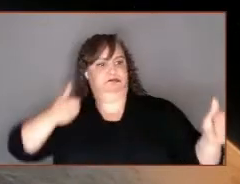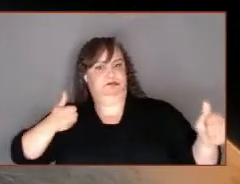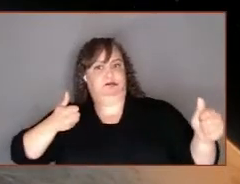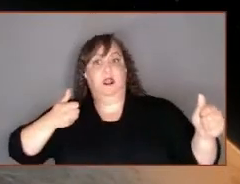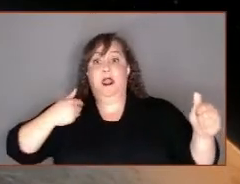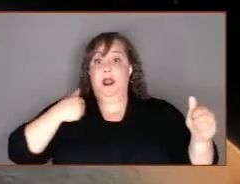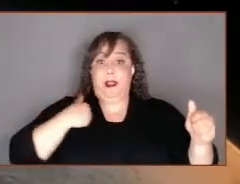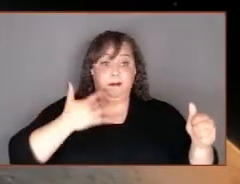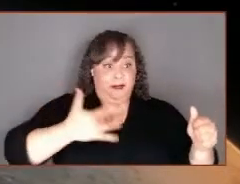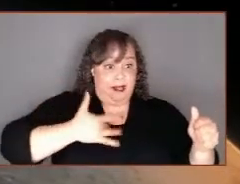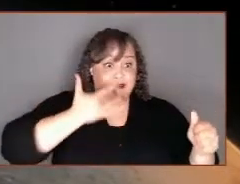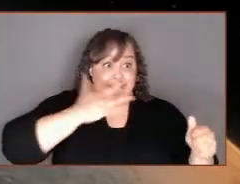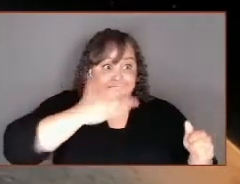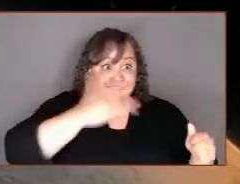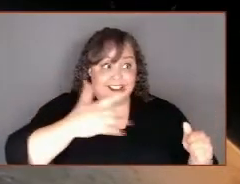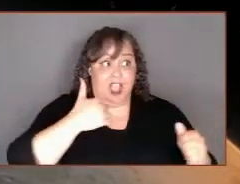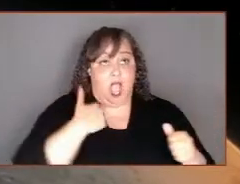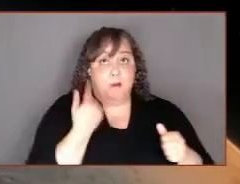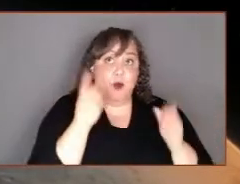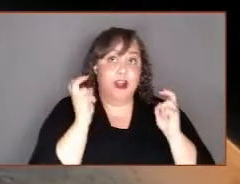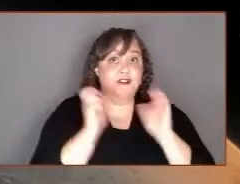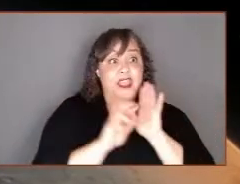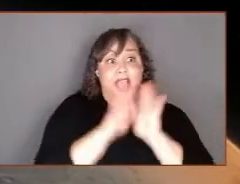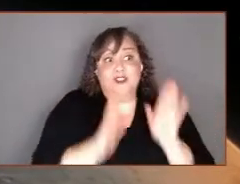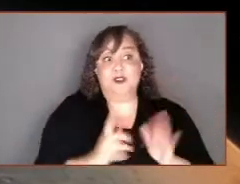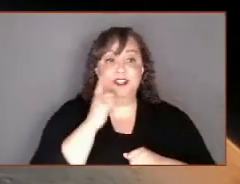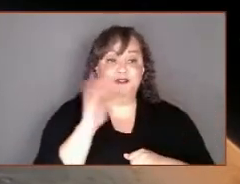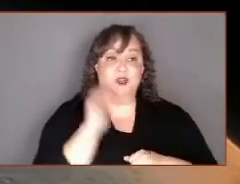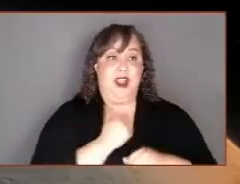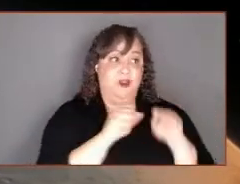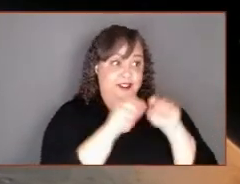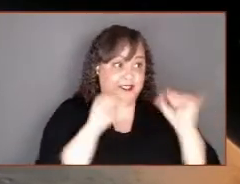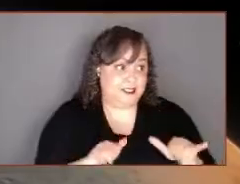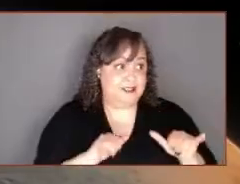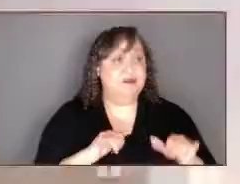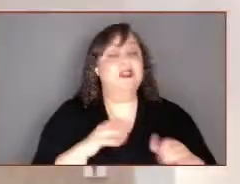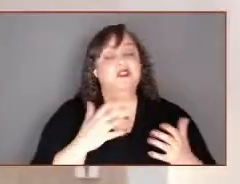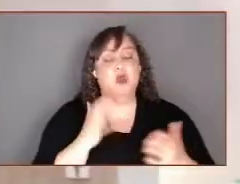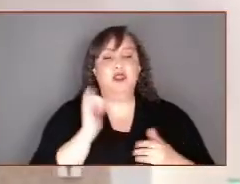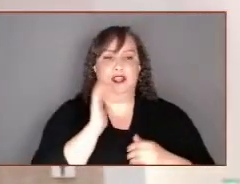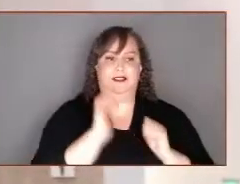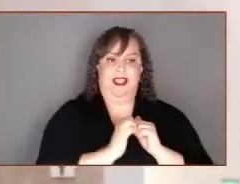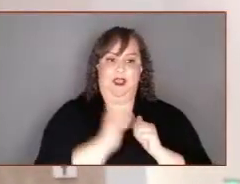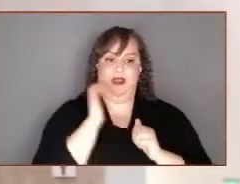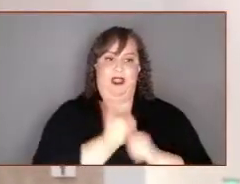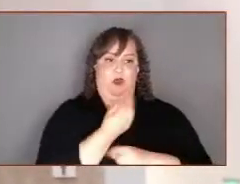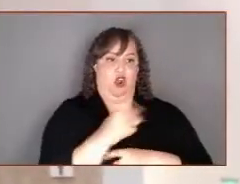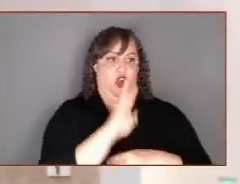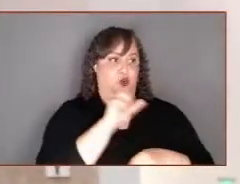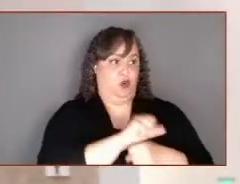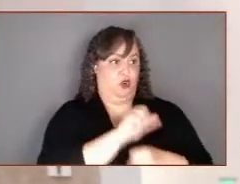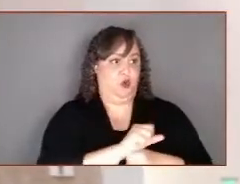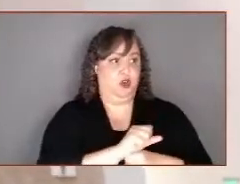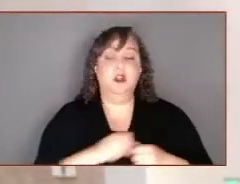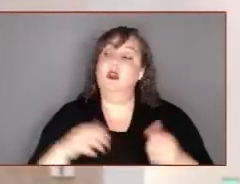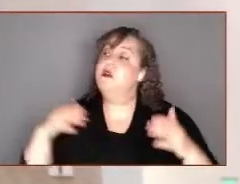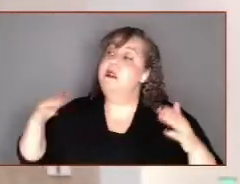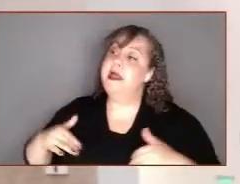actually be one of those astronauts for our system. So yeah, that's exactly how our hardware works. So it's not autonomous yet. It could be, but right